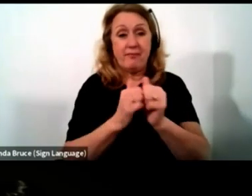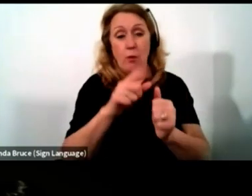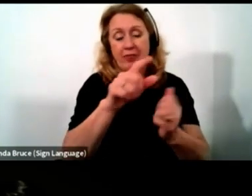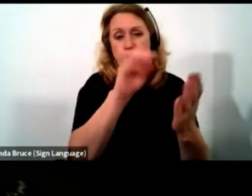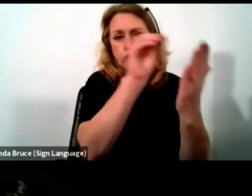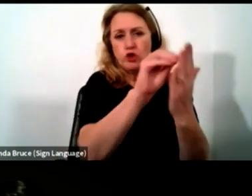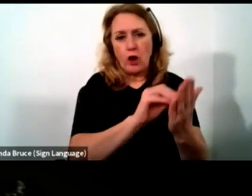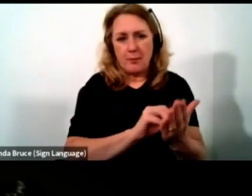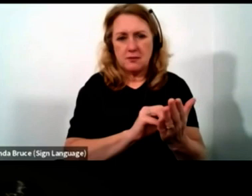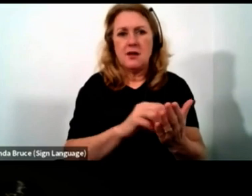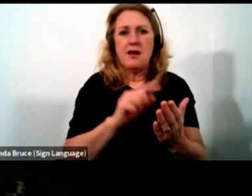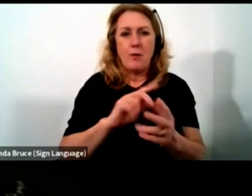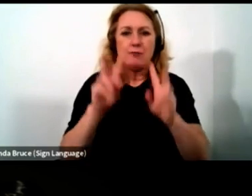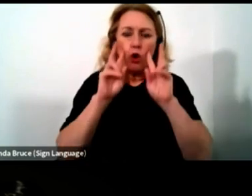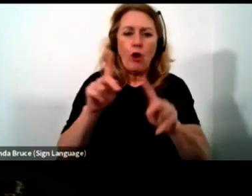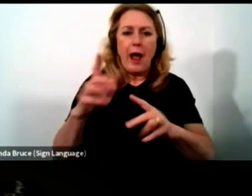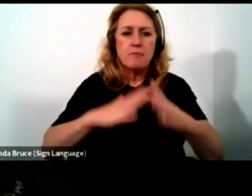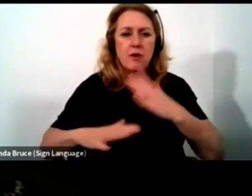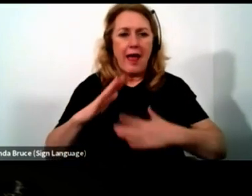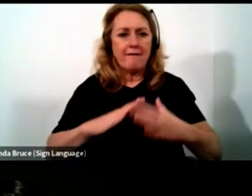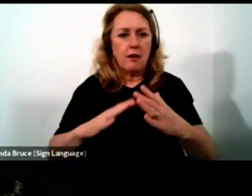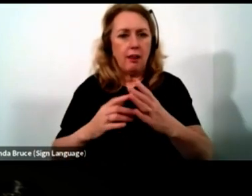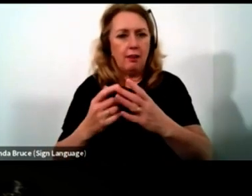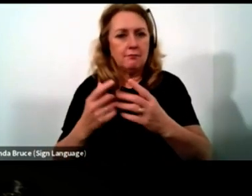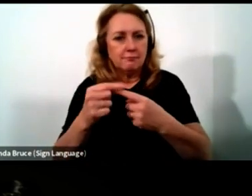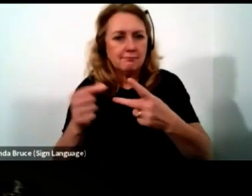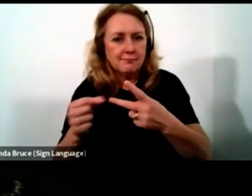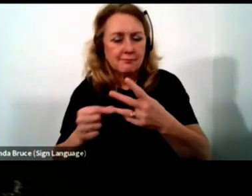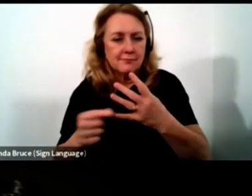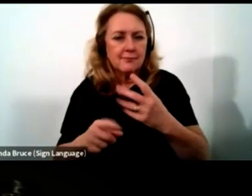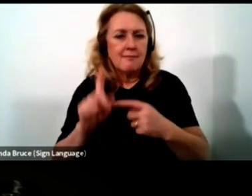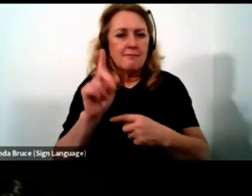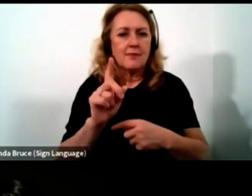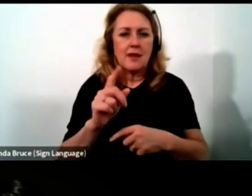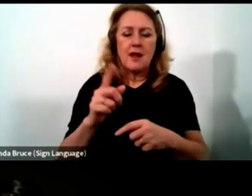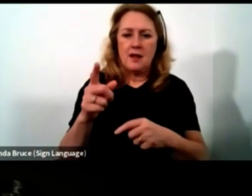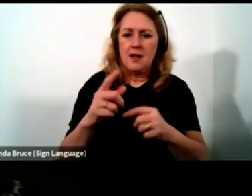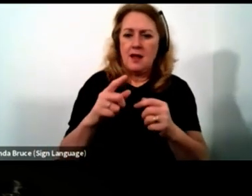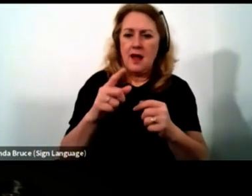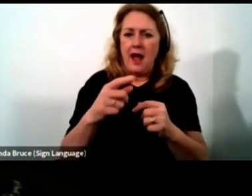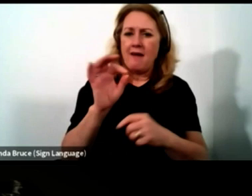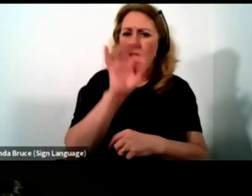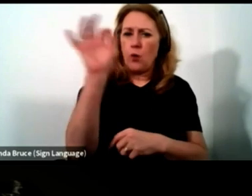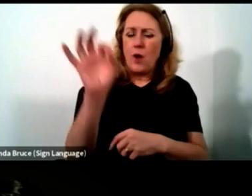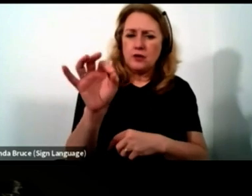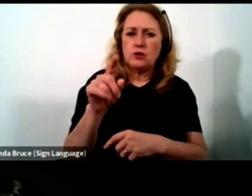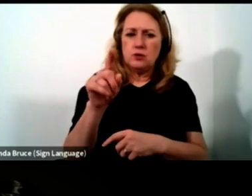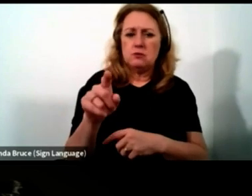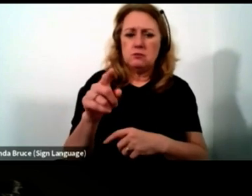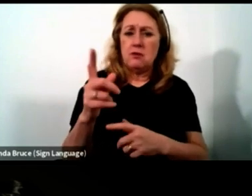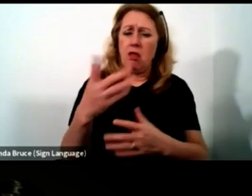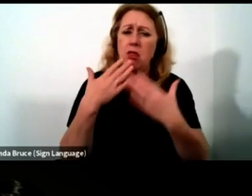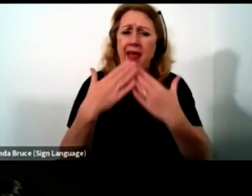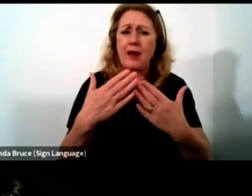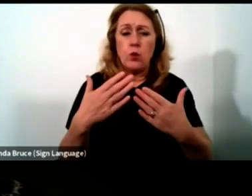need issues that tackle behavioral aspect as is a key game changer. The question that I have comes from Mashud Bade. Thanks for a very